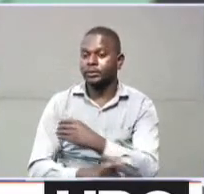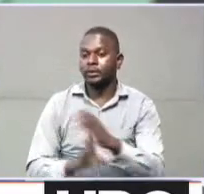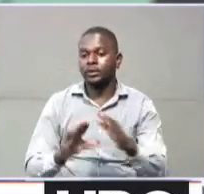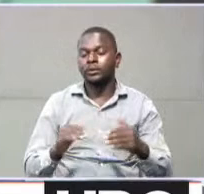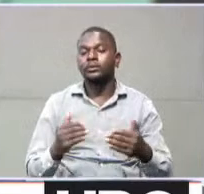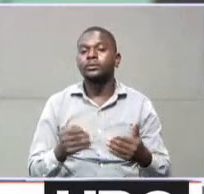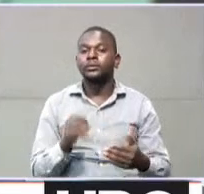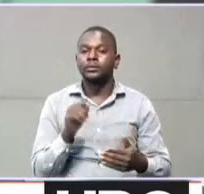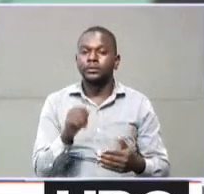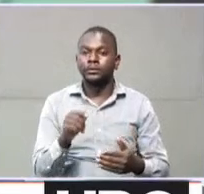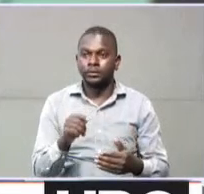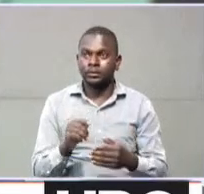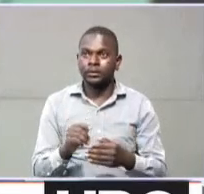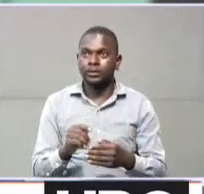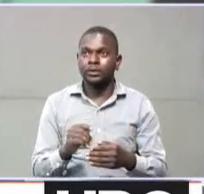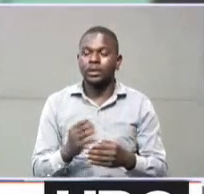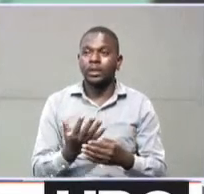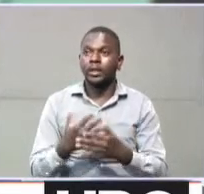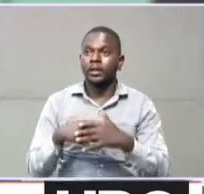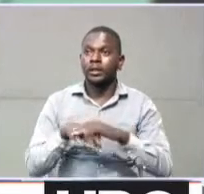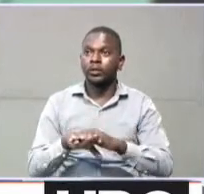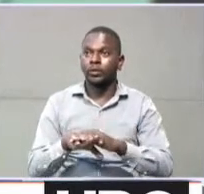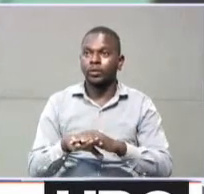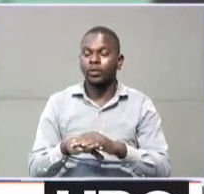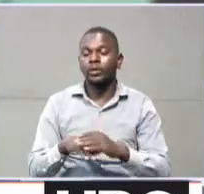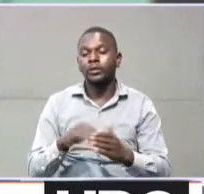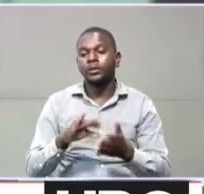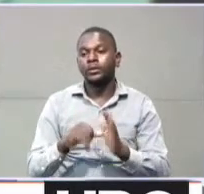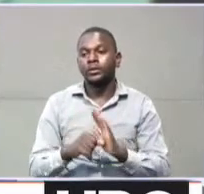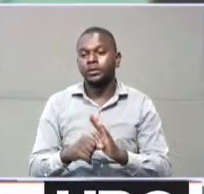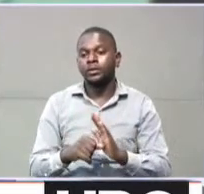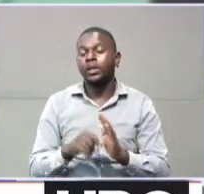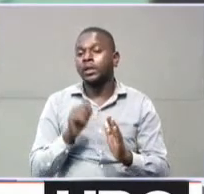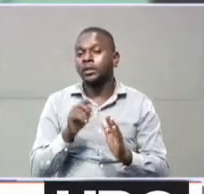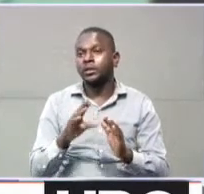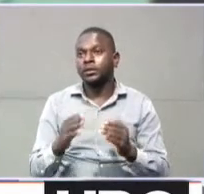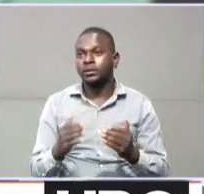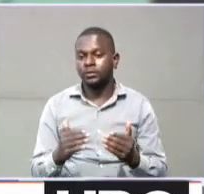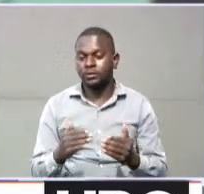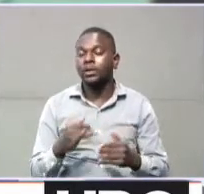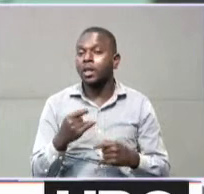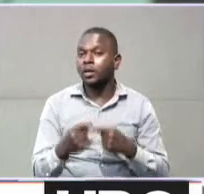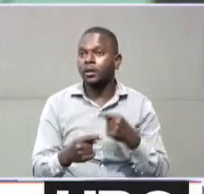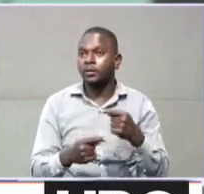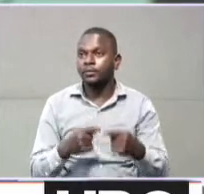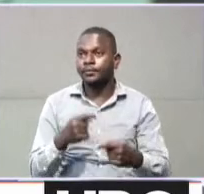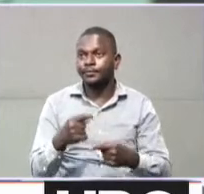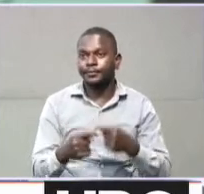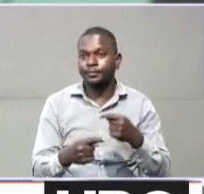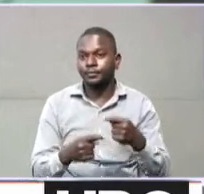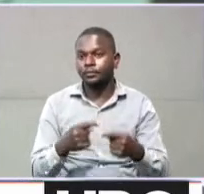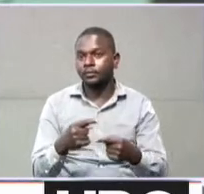and is an integral component in its uh sustenance